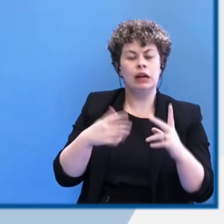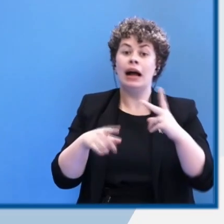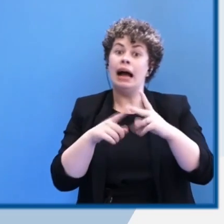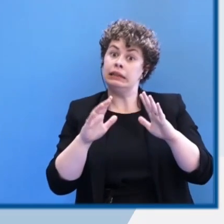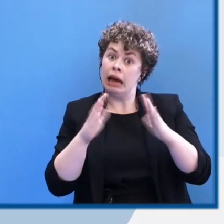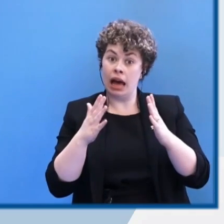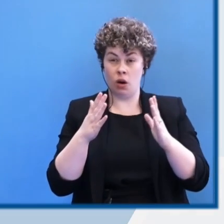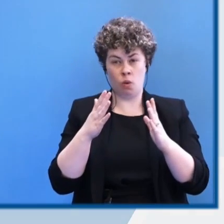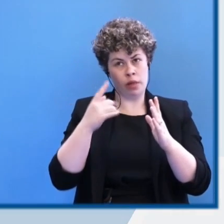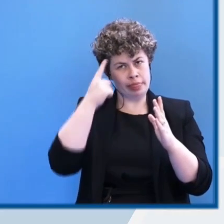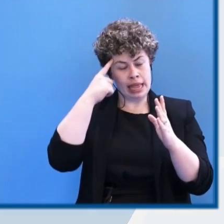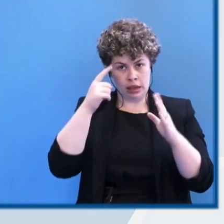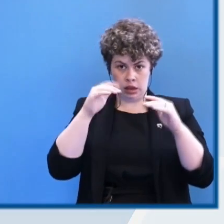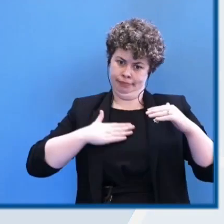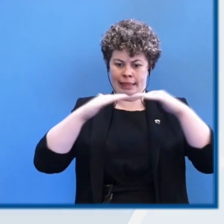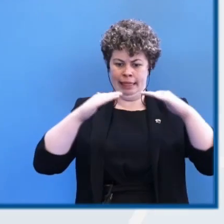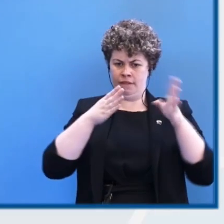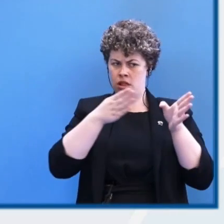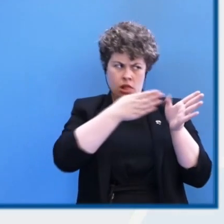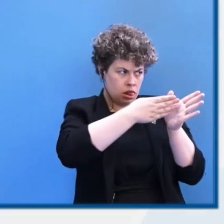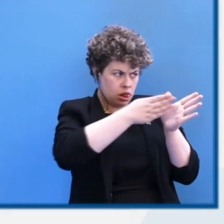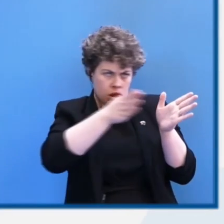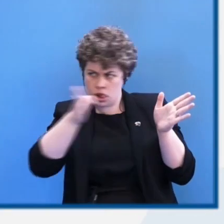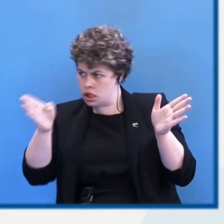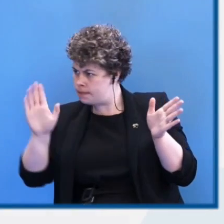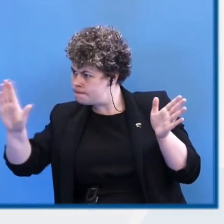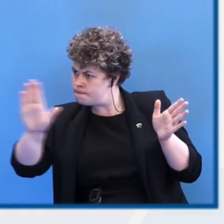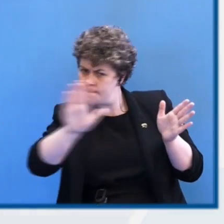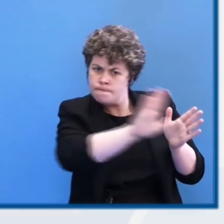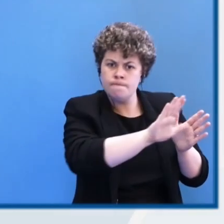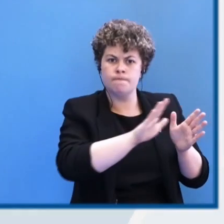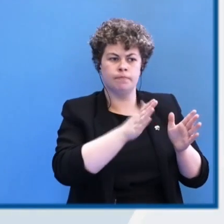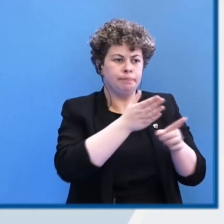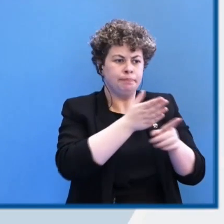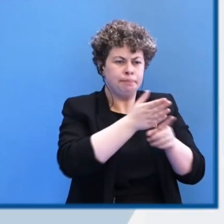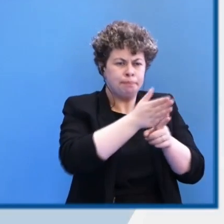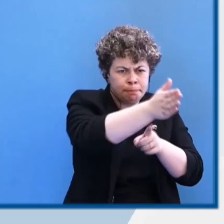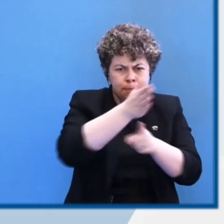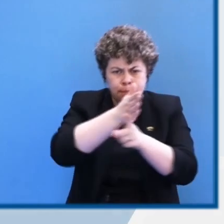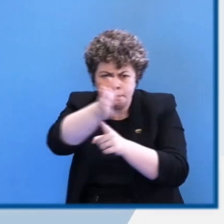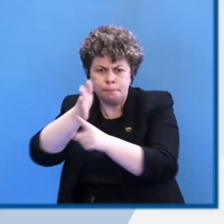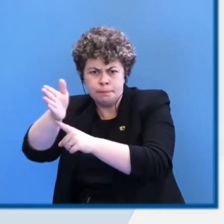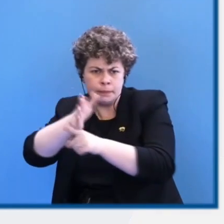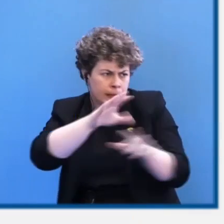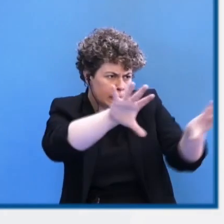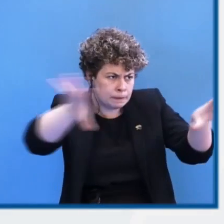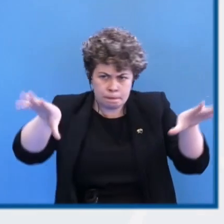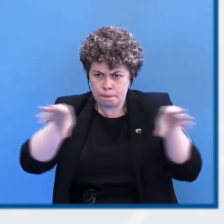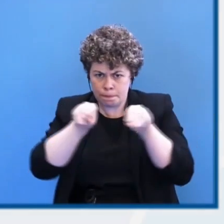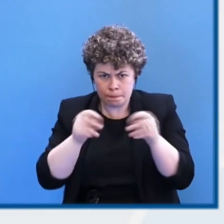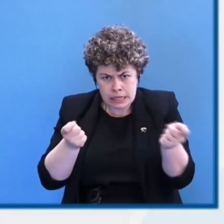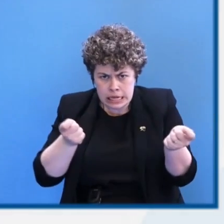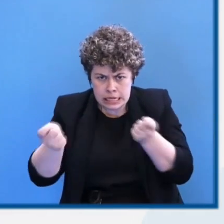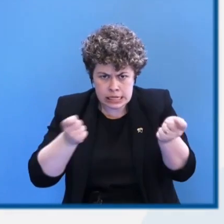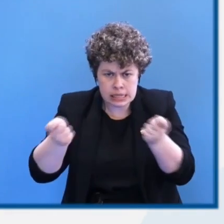way, address risk, as well as how we might address risk on a local scale as